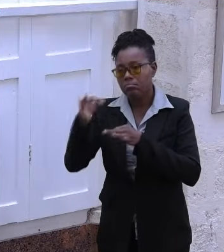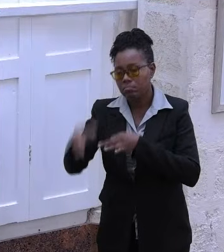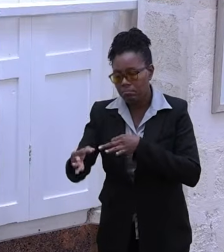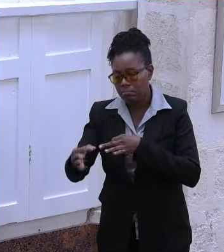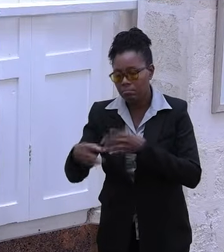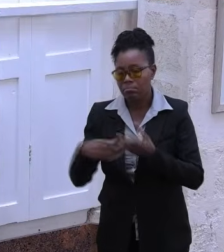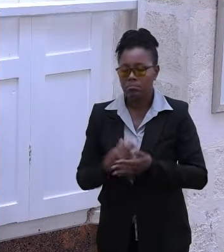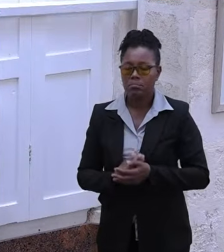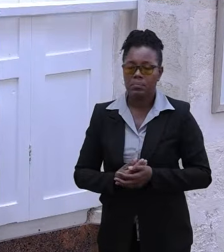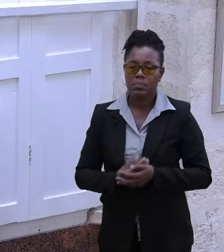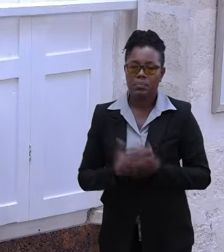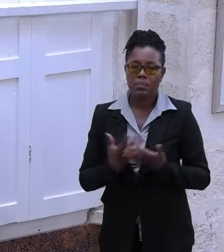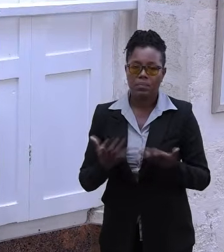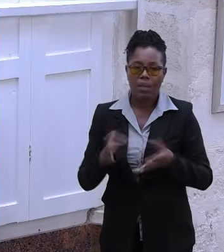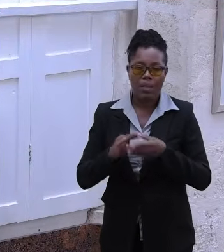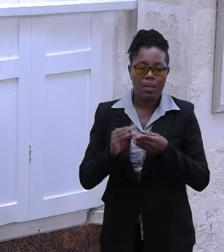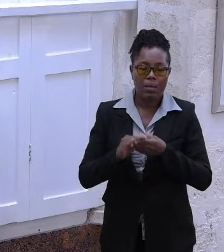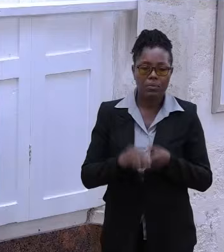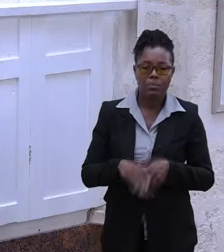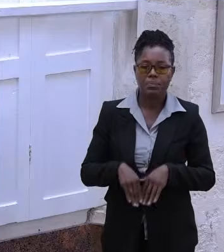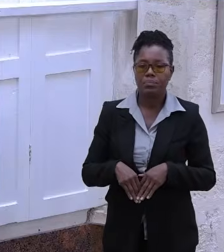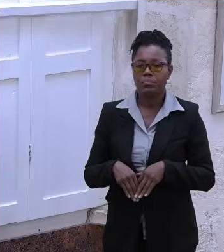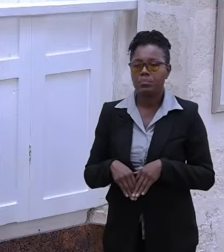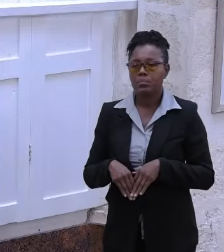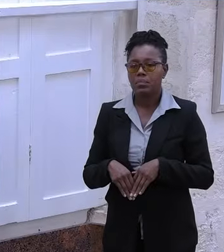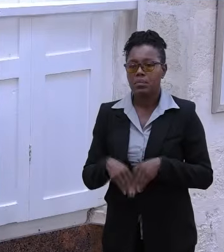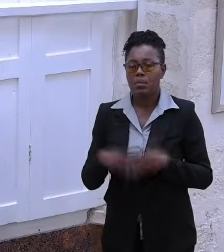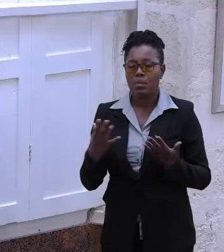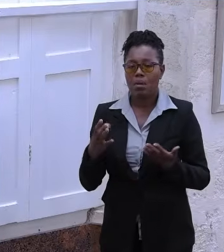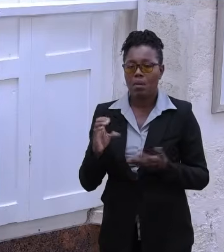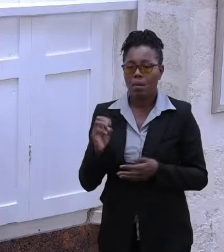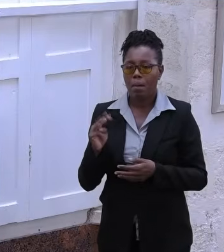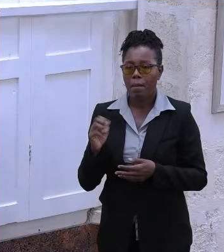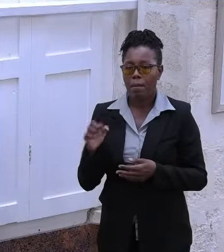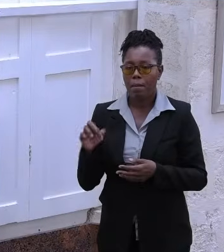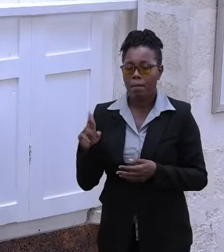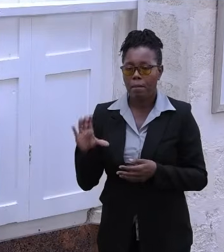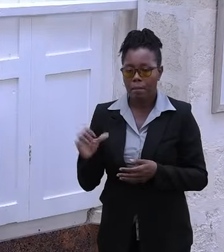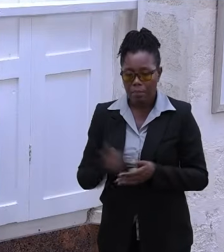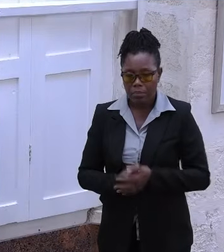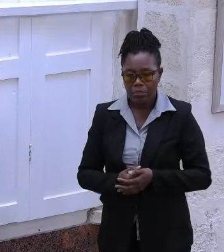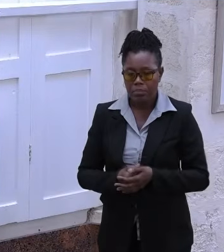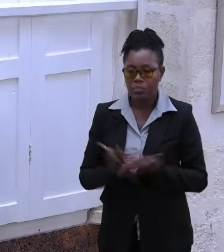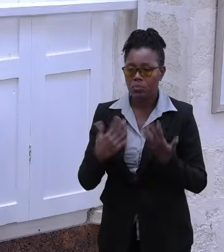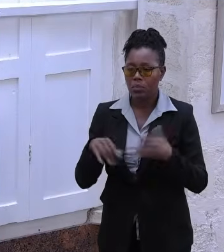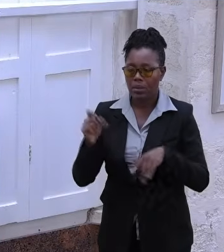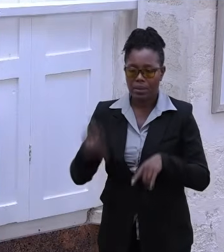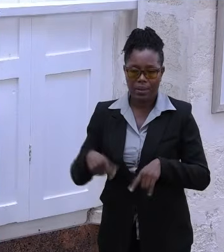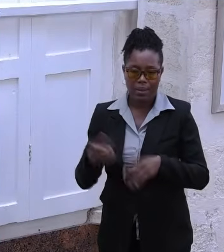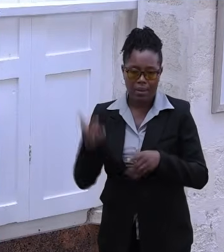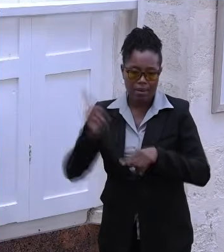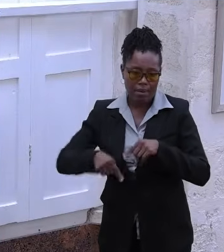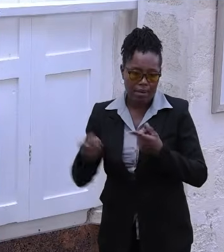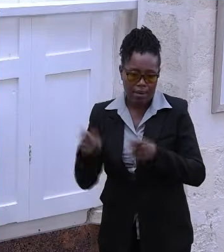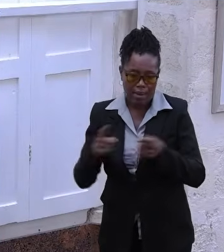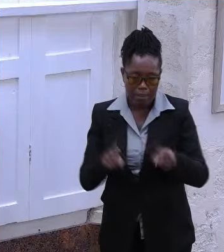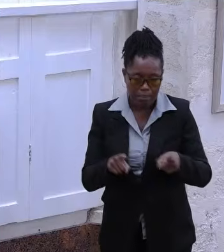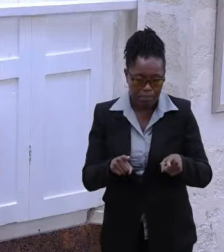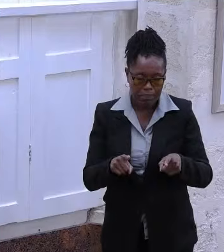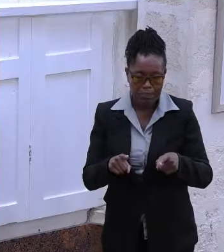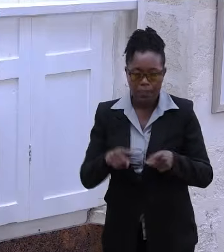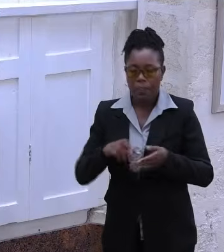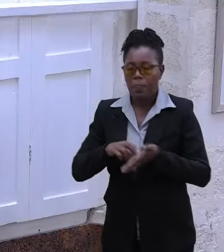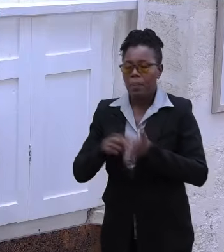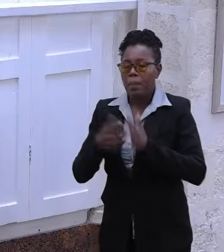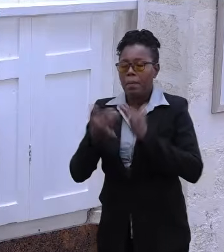sure that commerce is facilitated, that investment can take place. So let us, first of